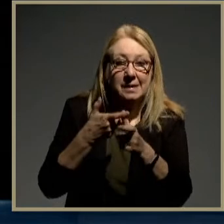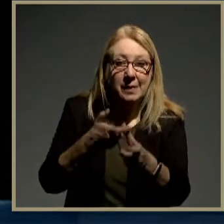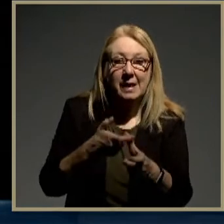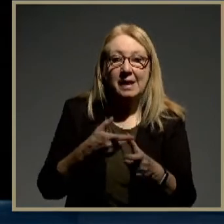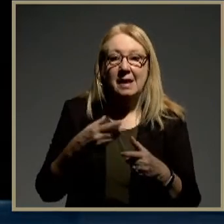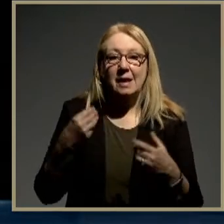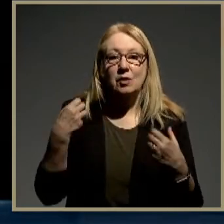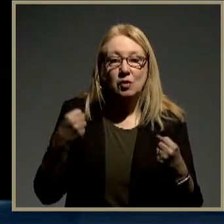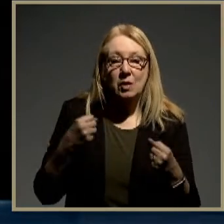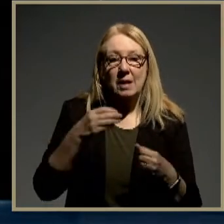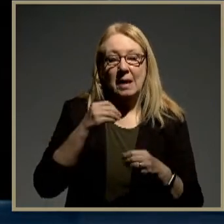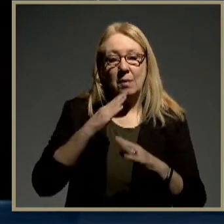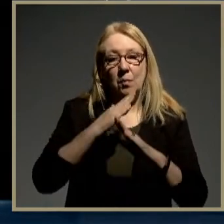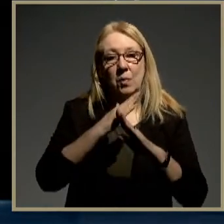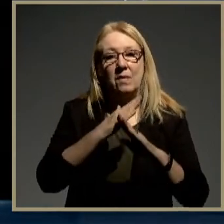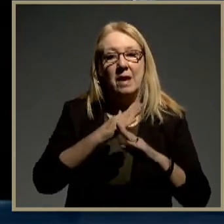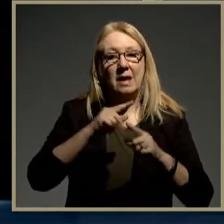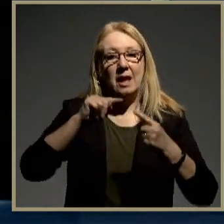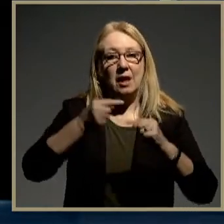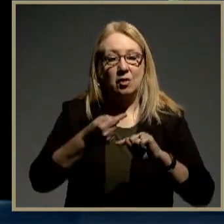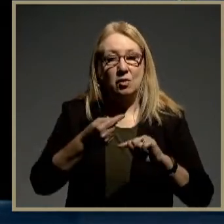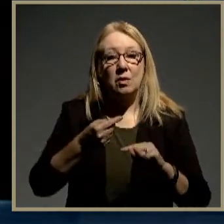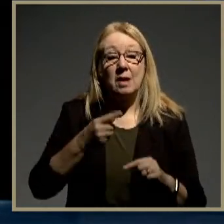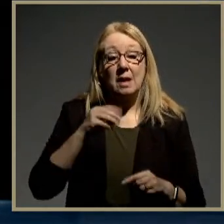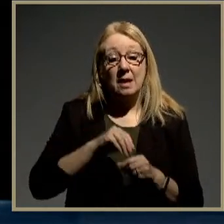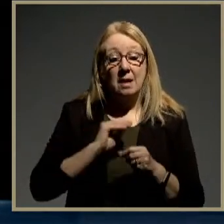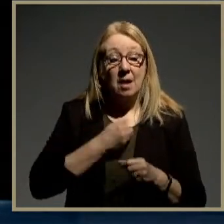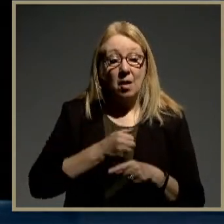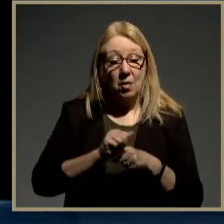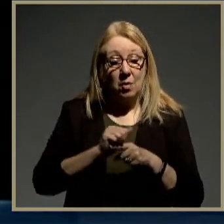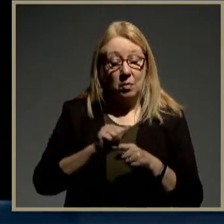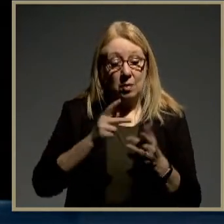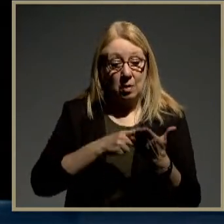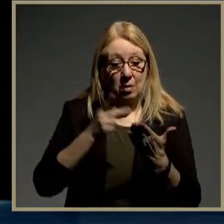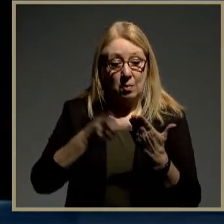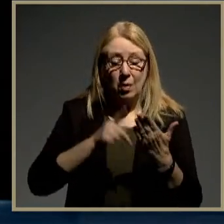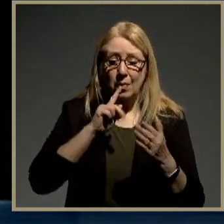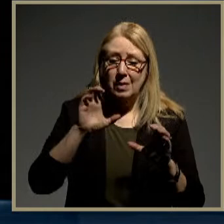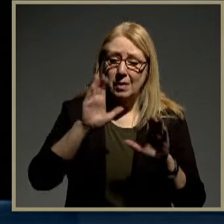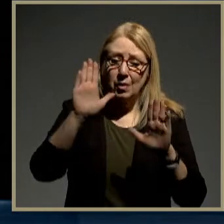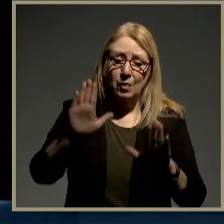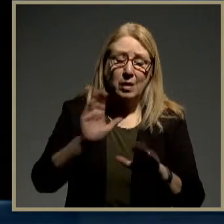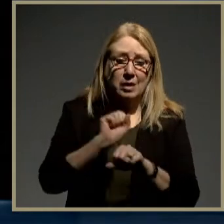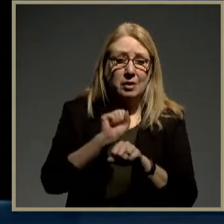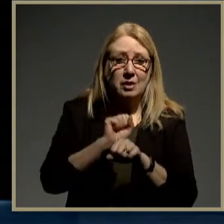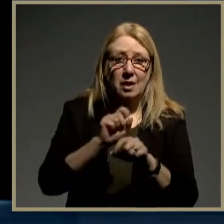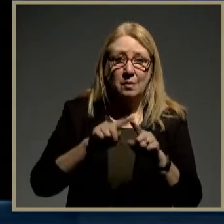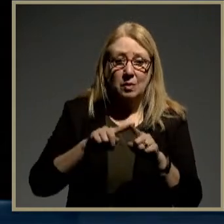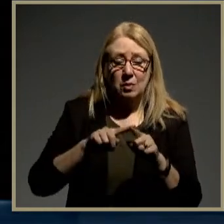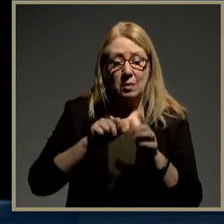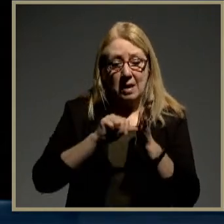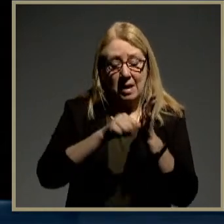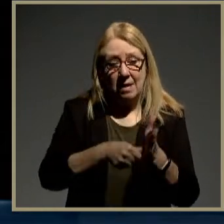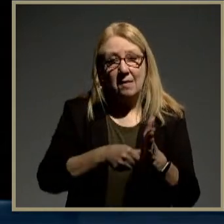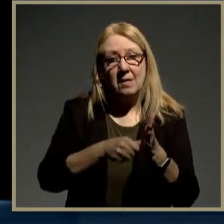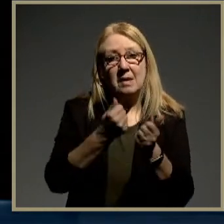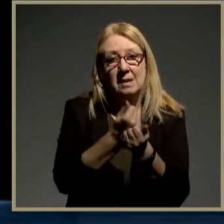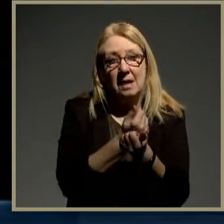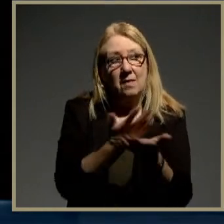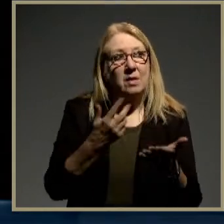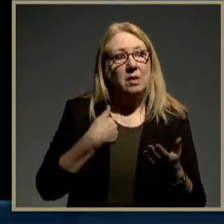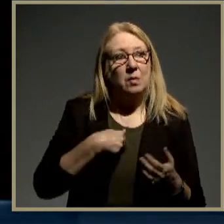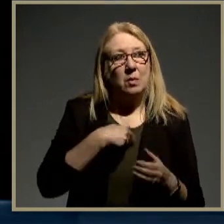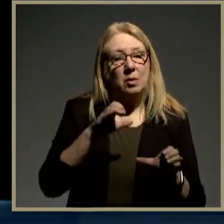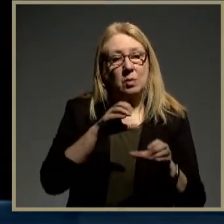strength as well as injury prevention, I think in our training program, they've done a really good job of implementing a little bit of each in every session that we